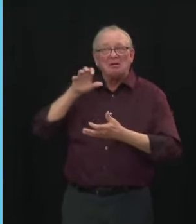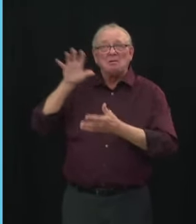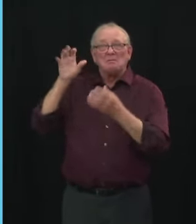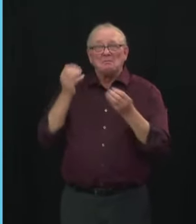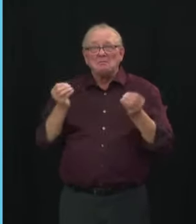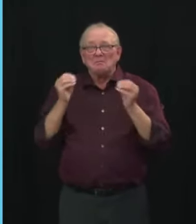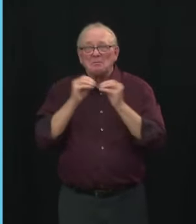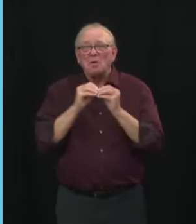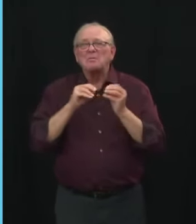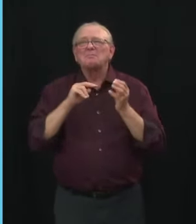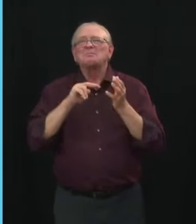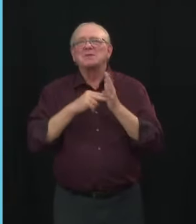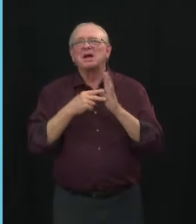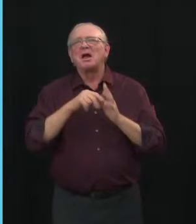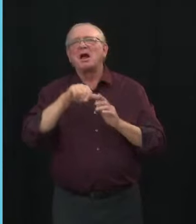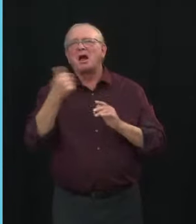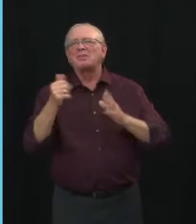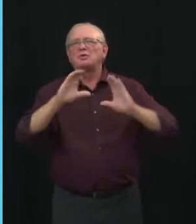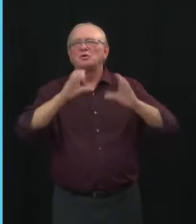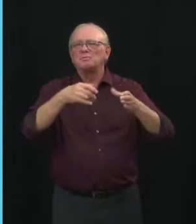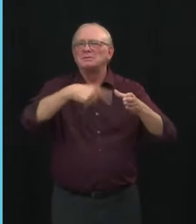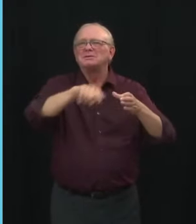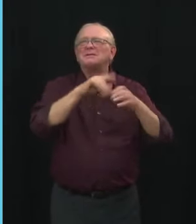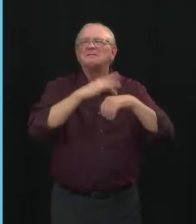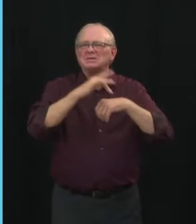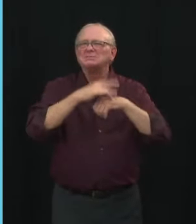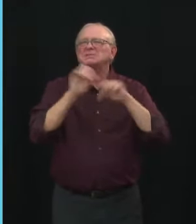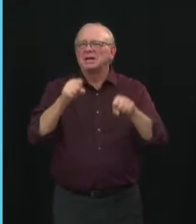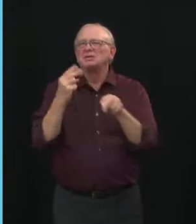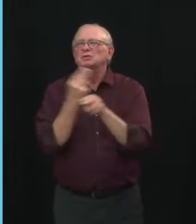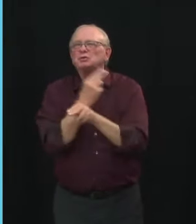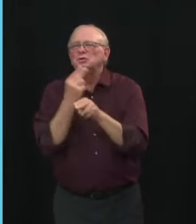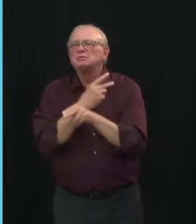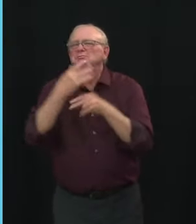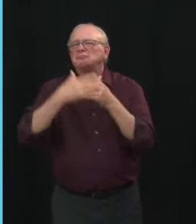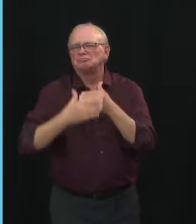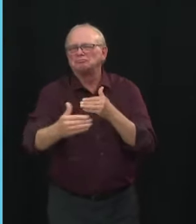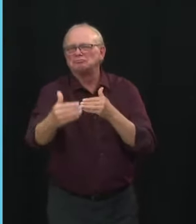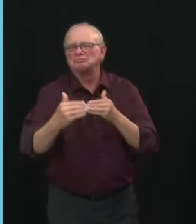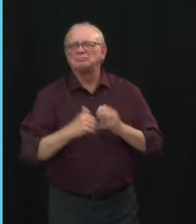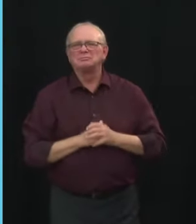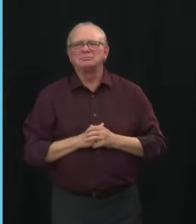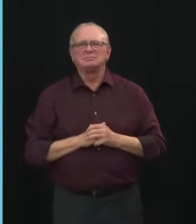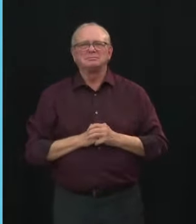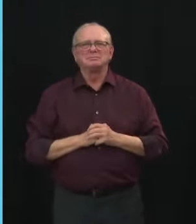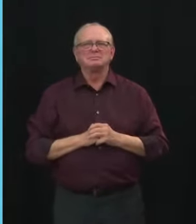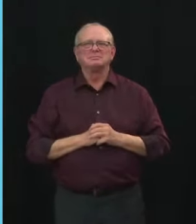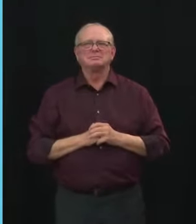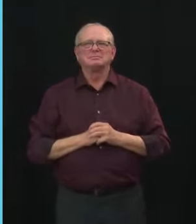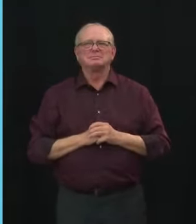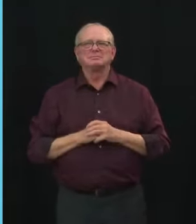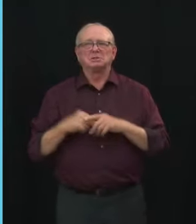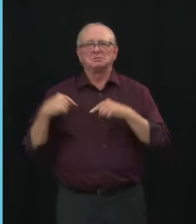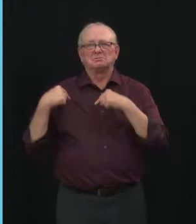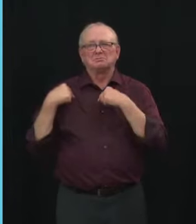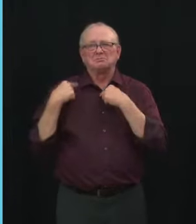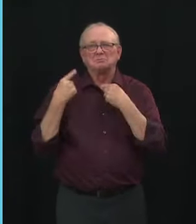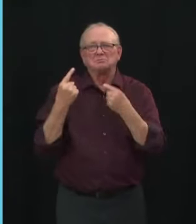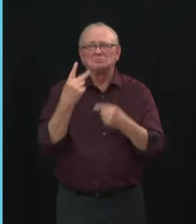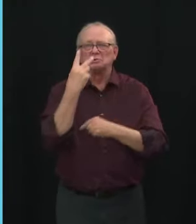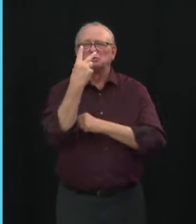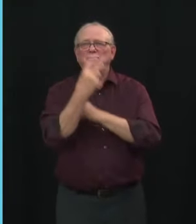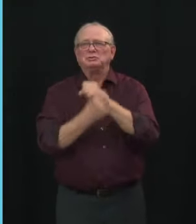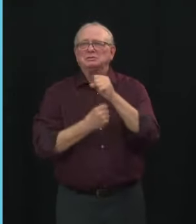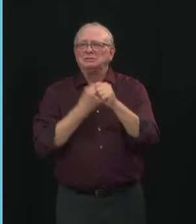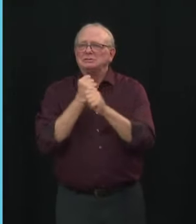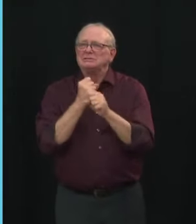access as well as making changes to make the process easier. Now, we've come a long way, and we're going to keep moving forward, thanks to the